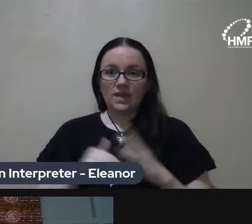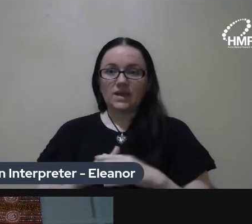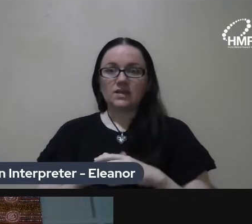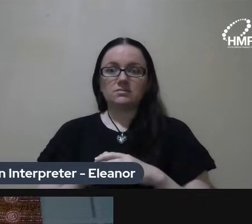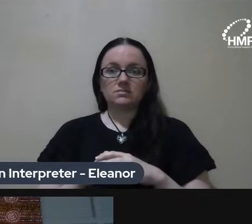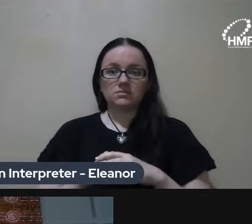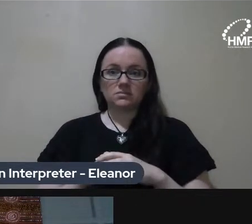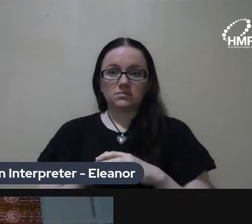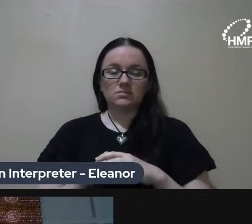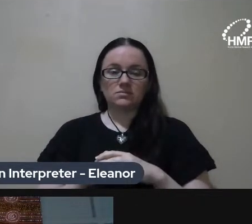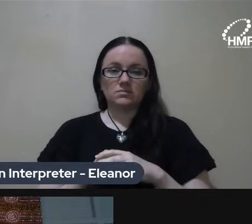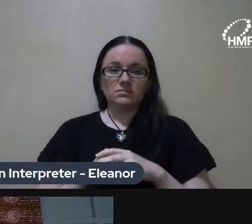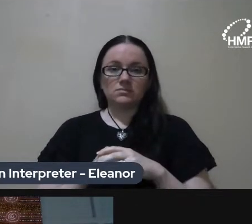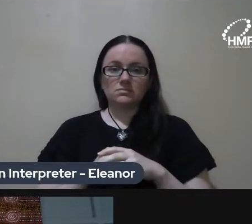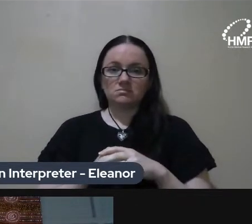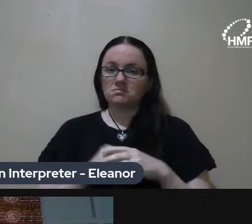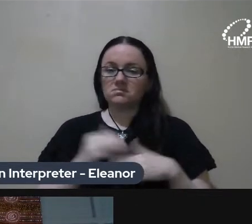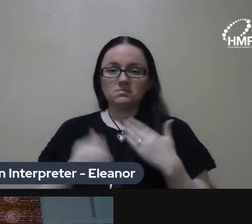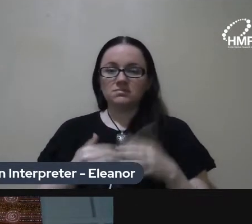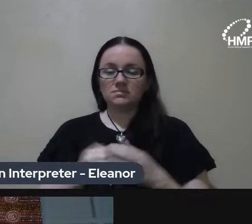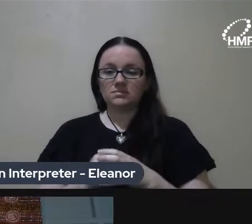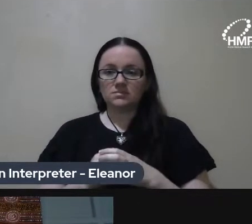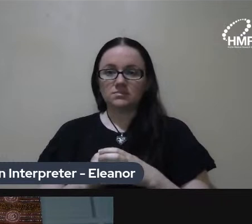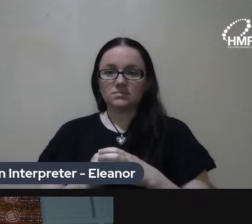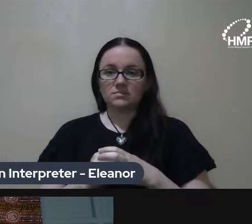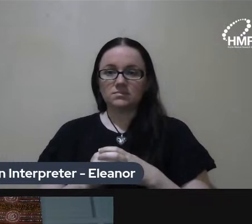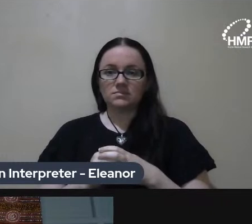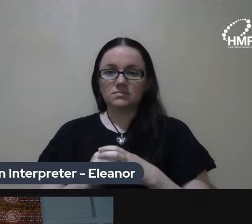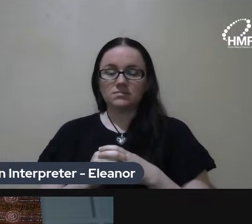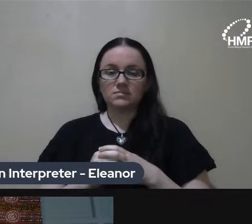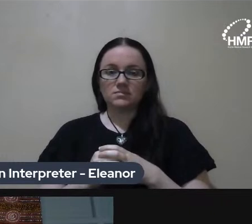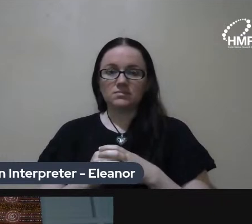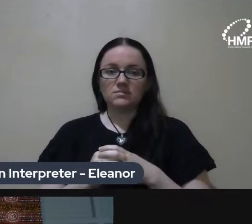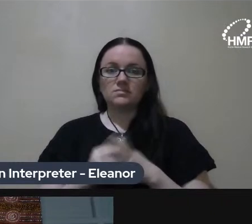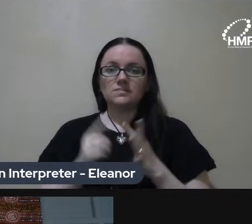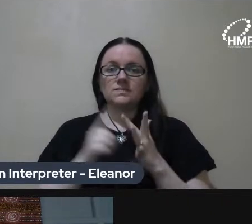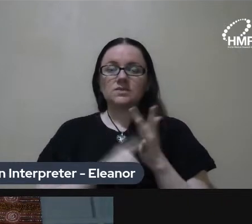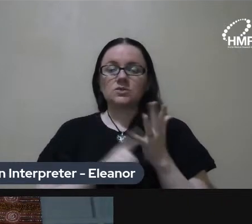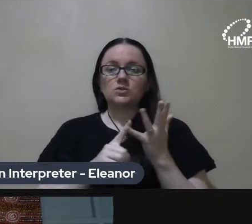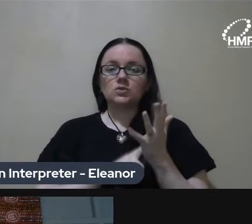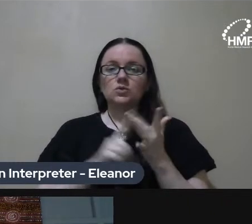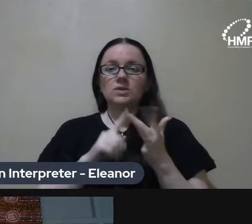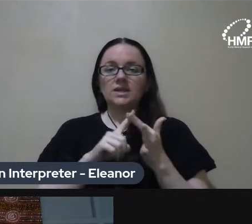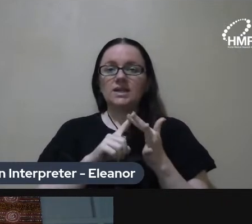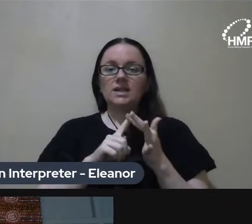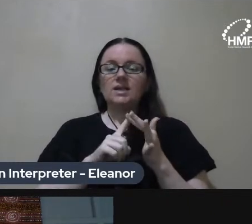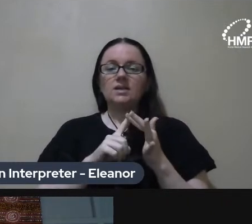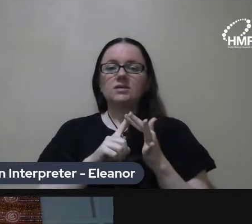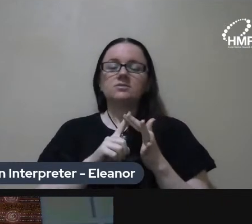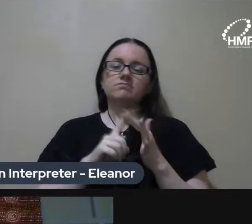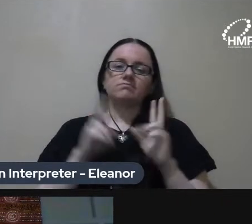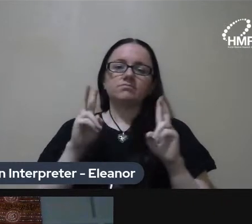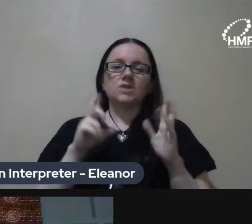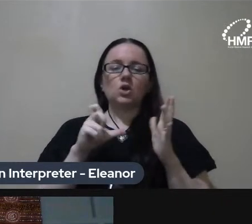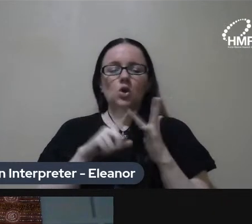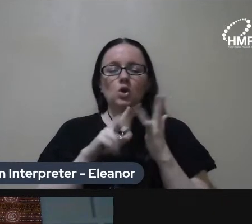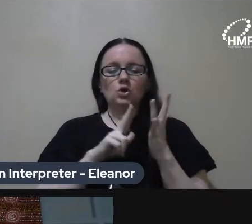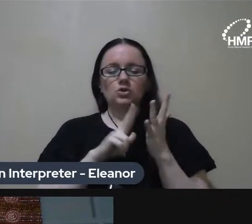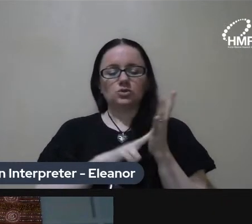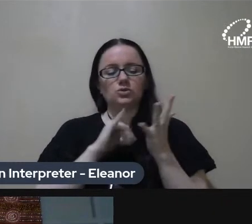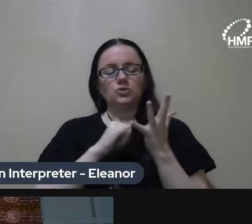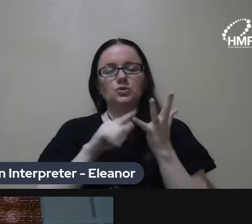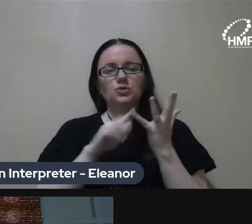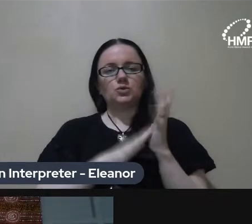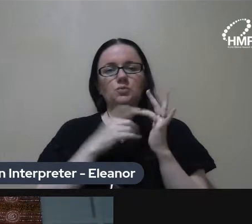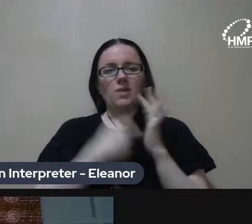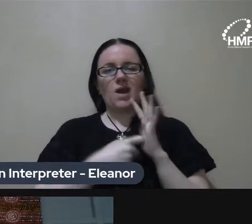do best. So Julie Davey has been a consumer research partner, we call it. That's the